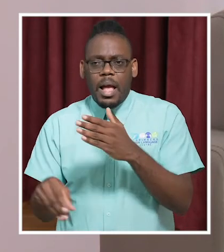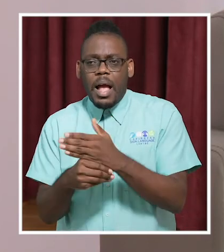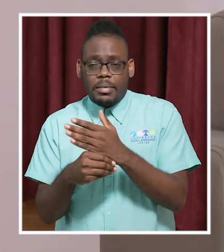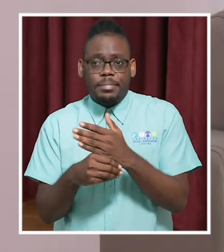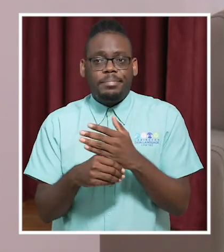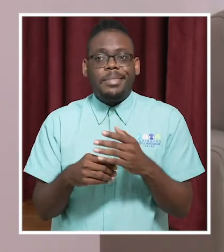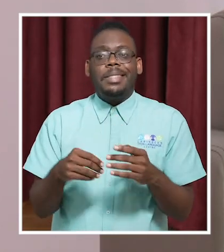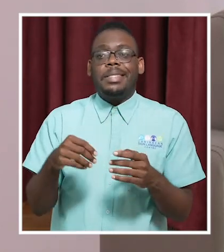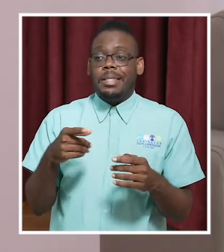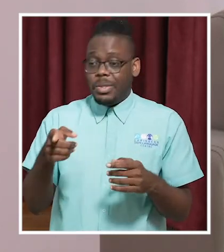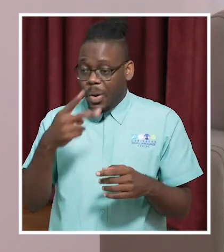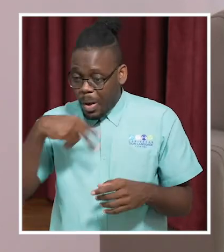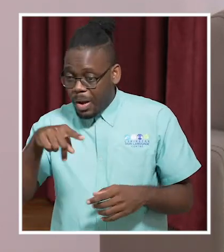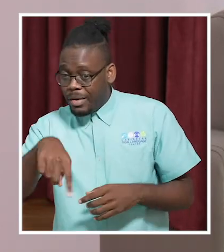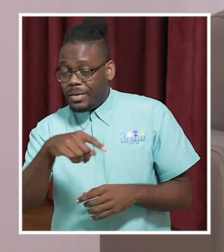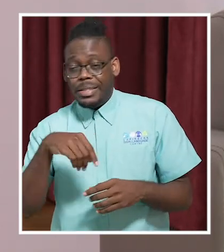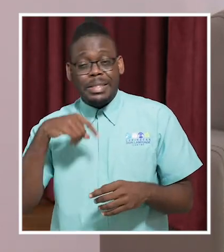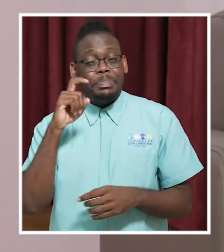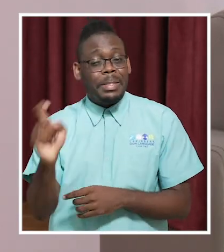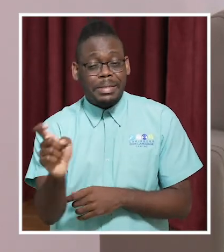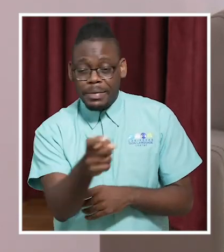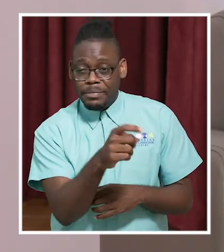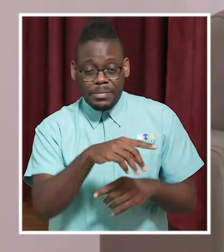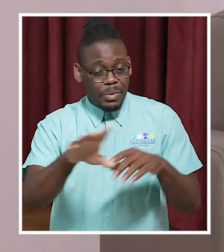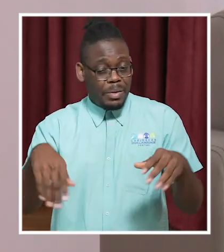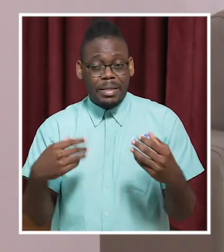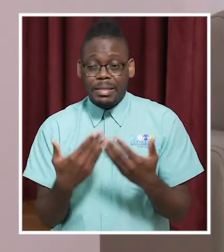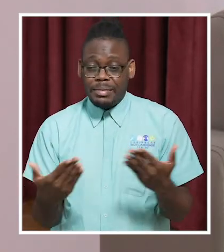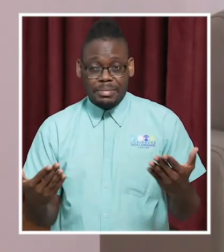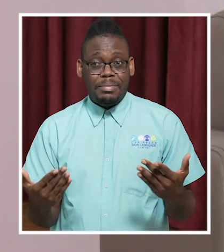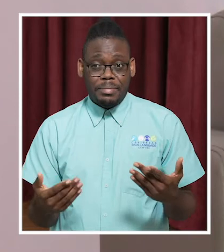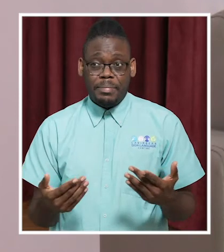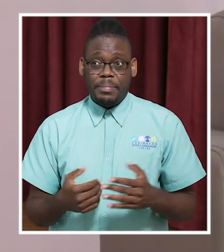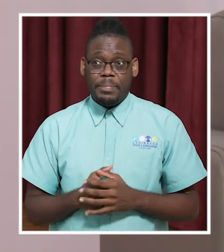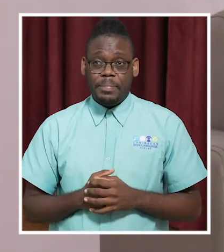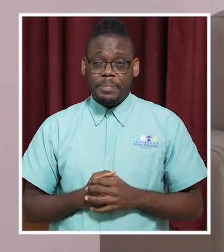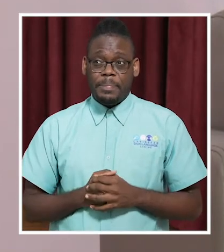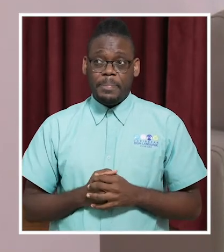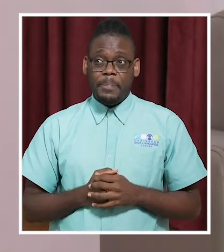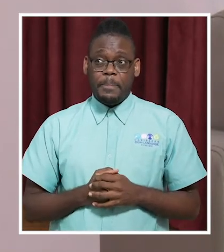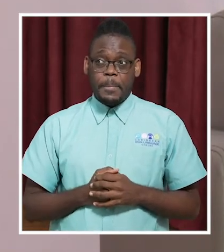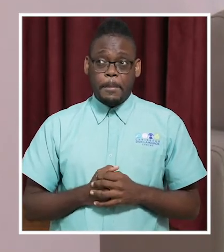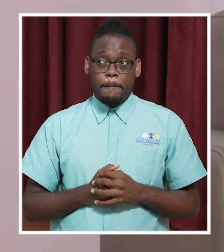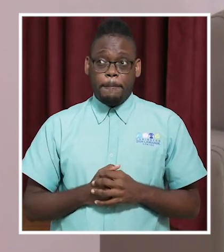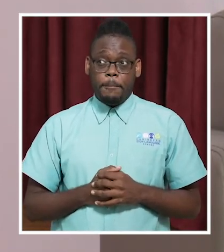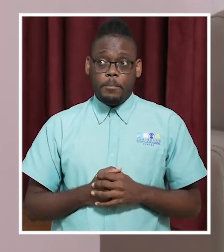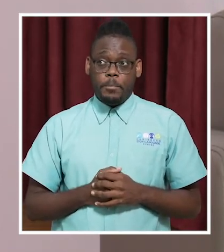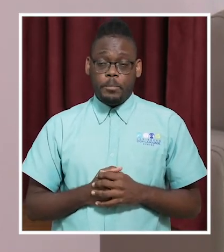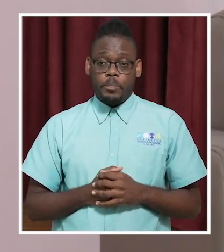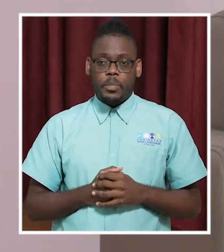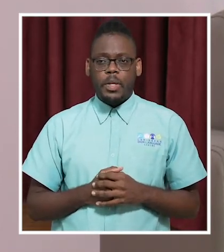just the professional, but what you need to do the diagnosis is expensive. So we are sort of stuck,